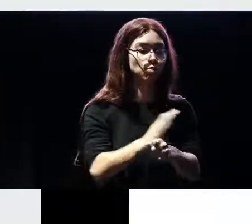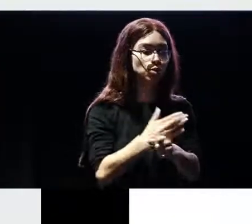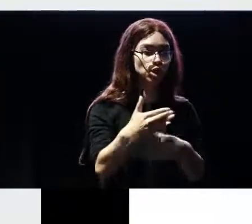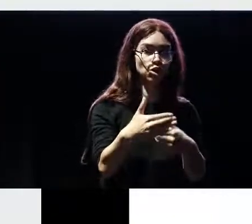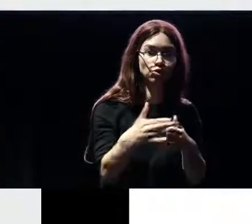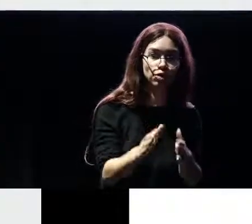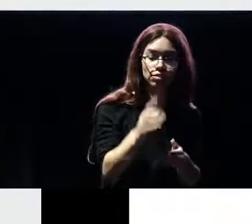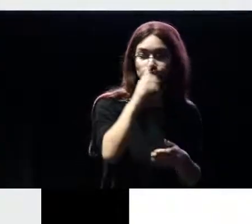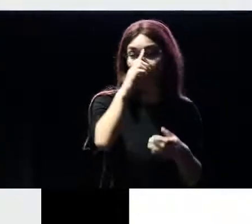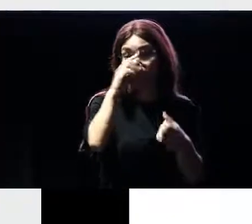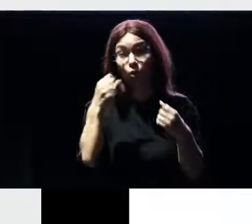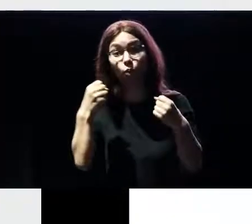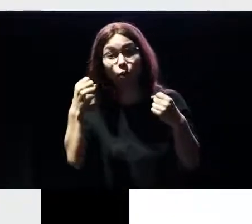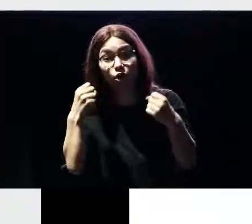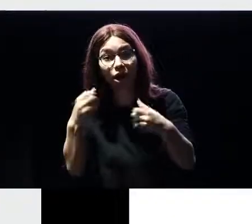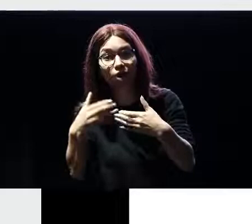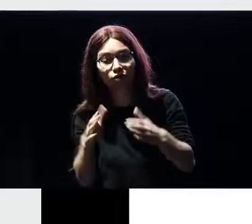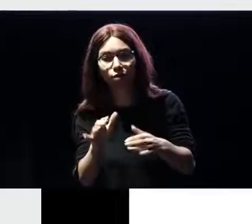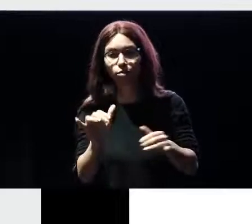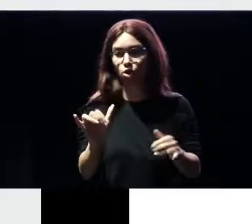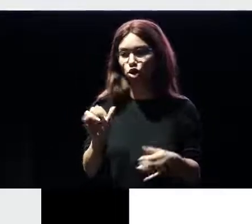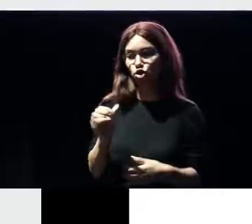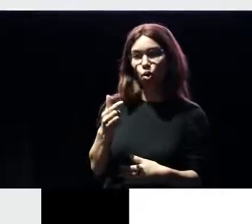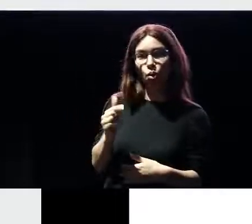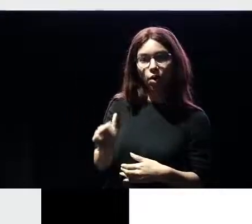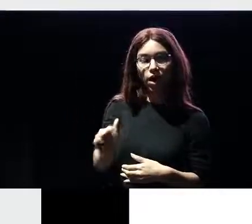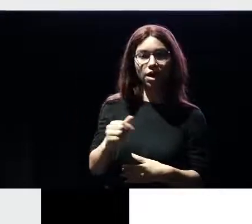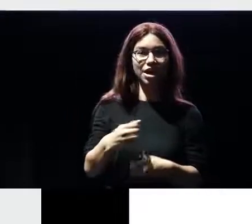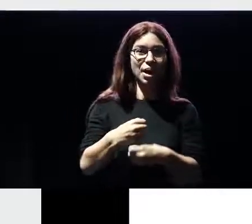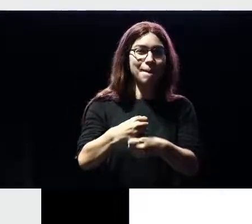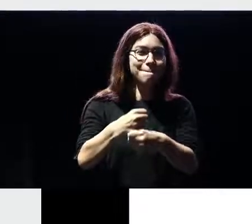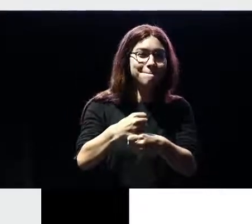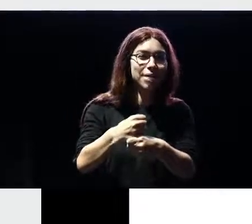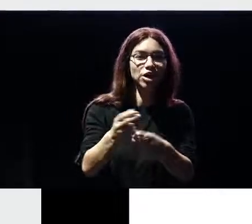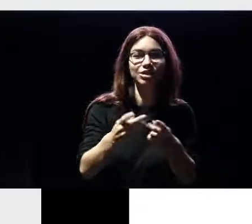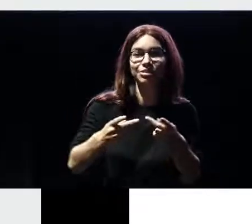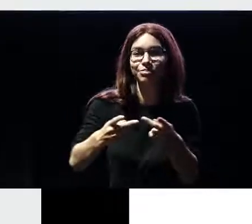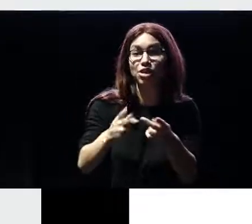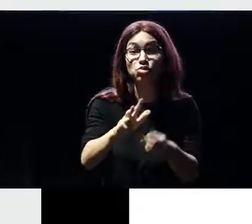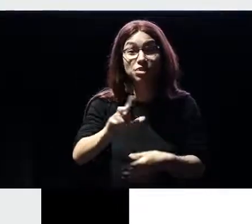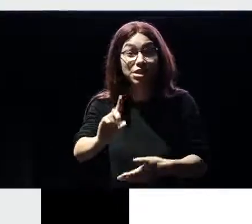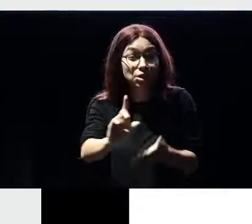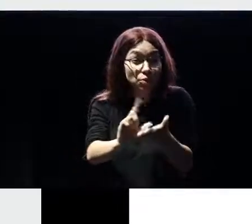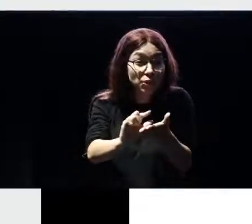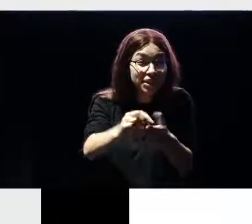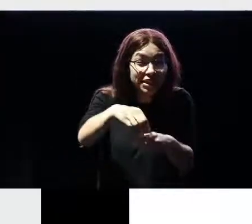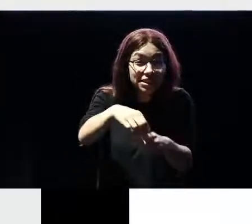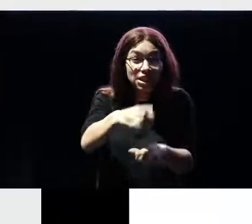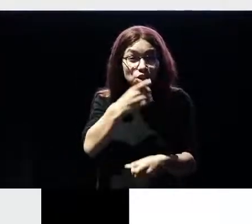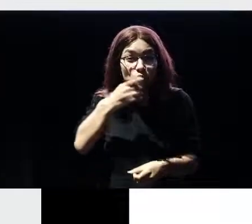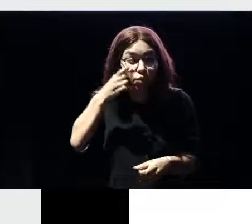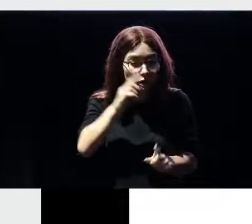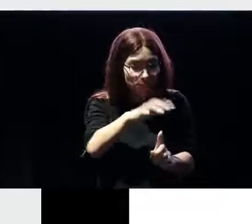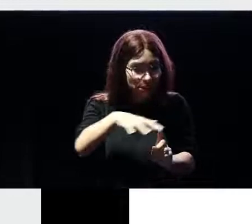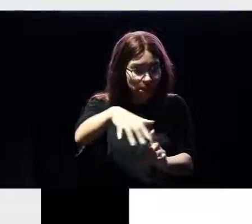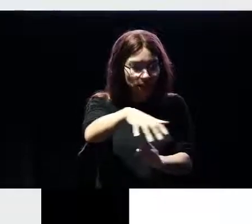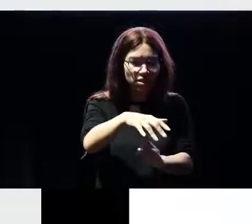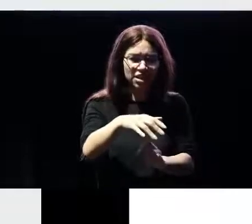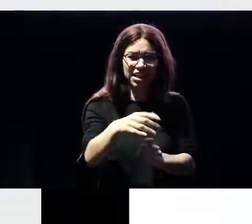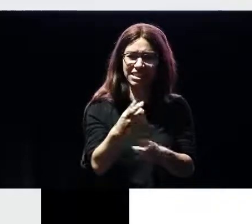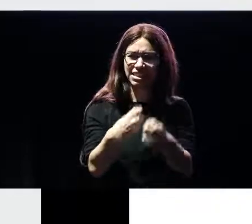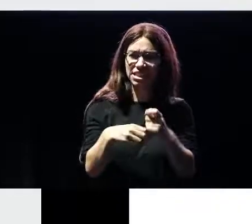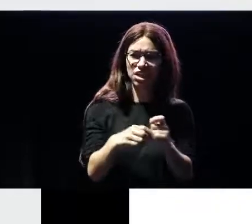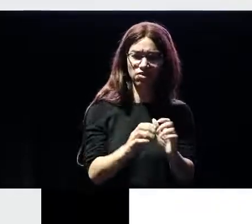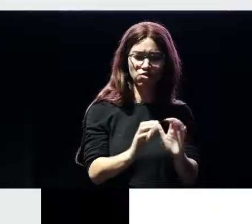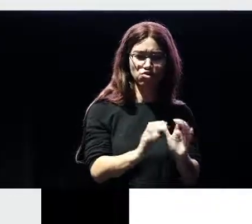rooms, workout rooms, there's a yoga room, there's maker spaces and 3D printers in the building. As opposed to grouping them all